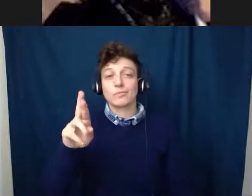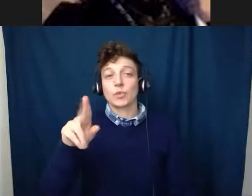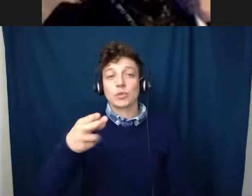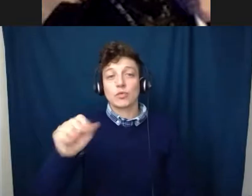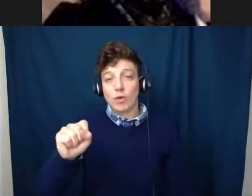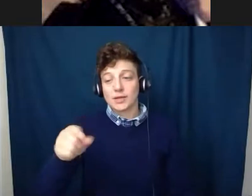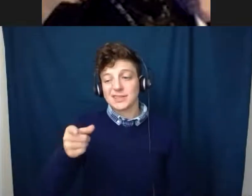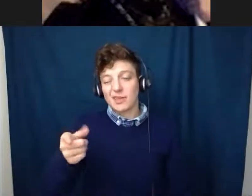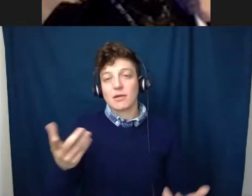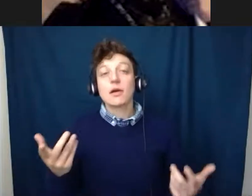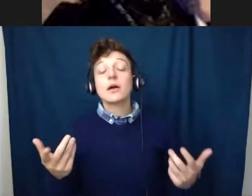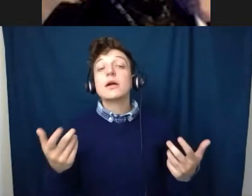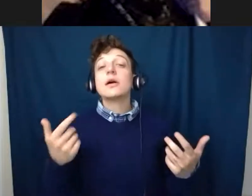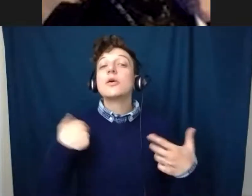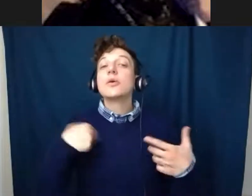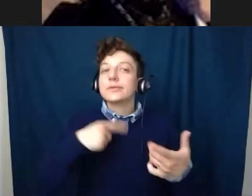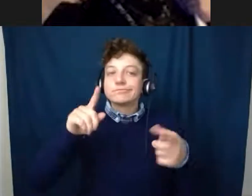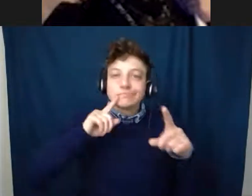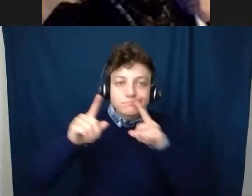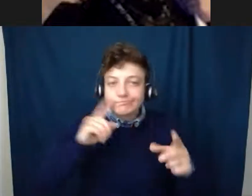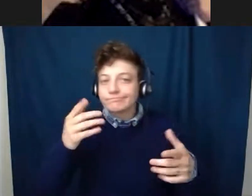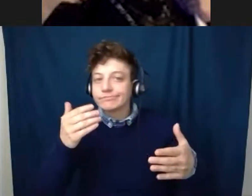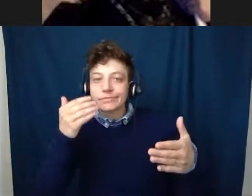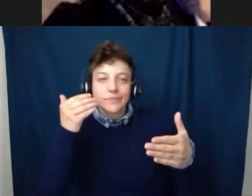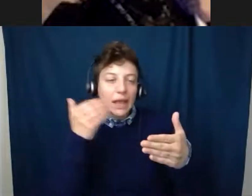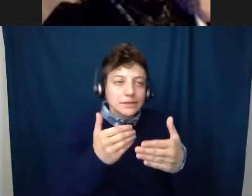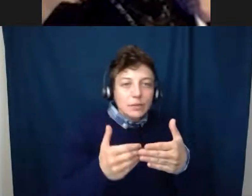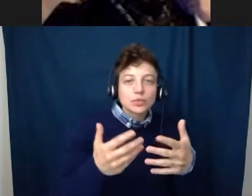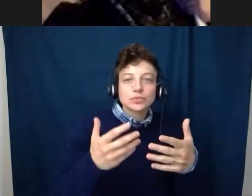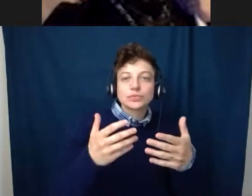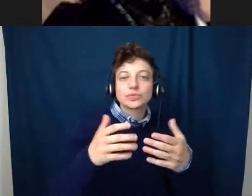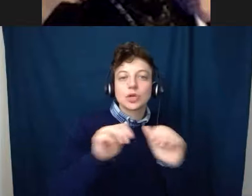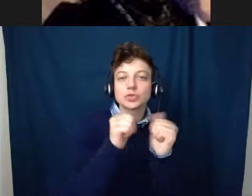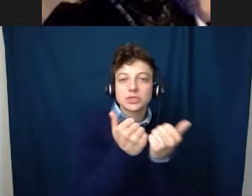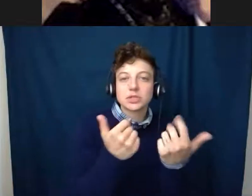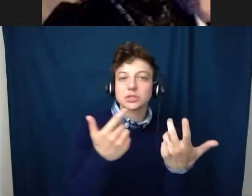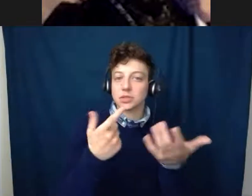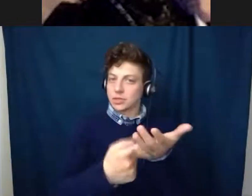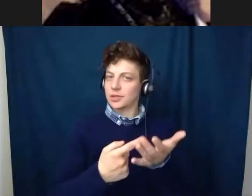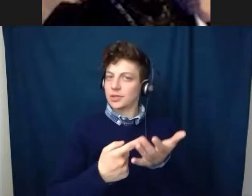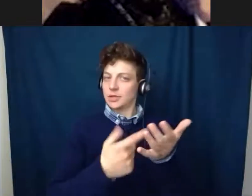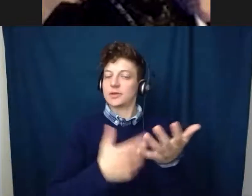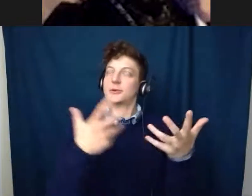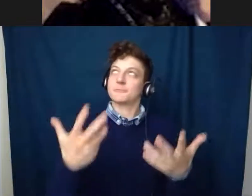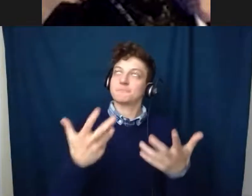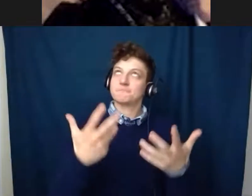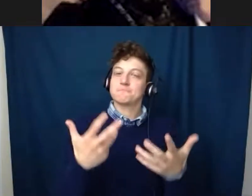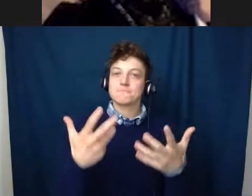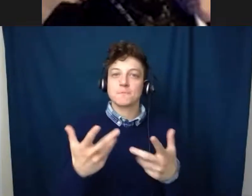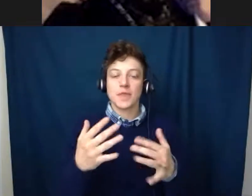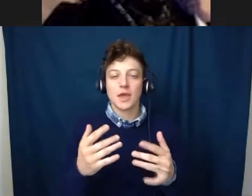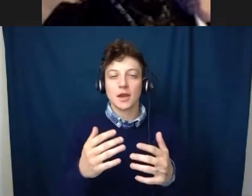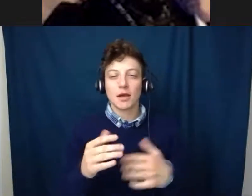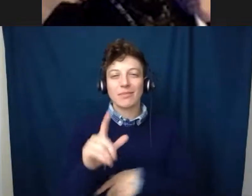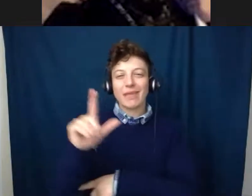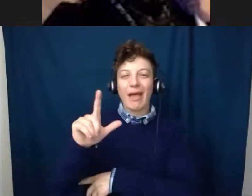we've talked among the neighbors association about putting things around the L